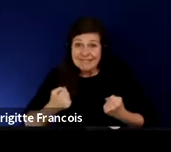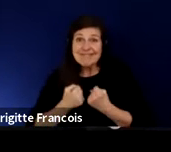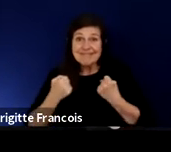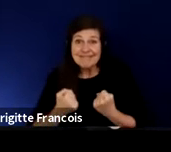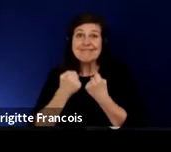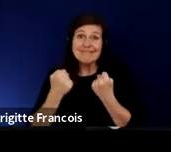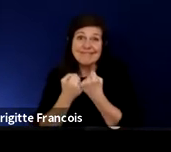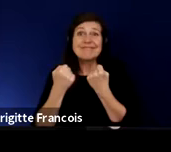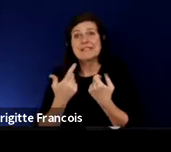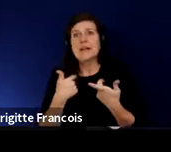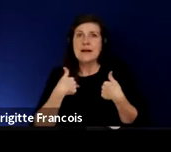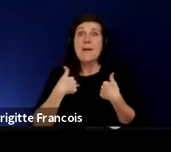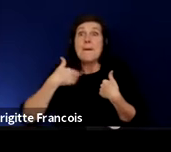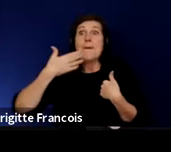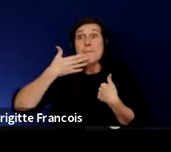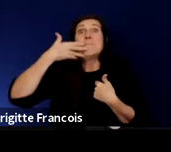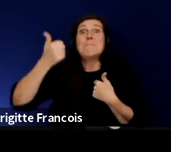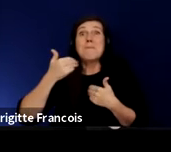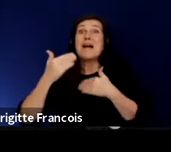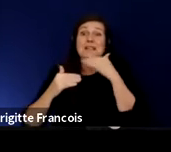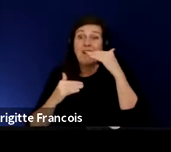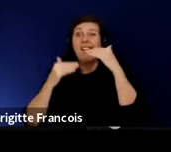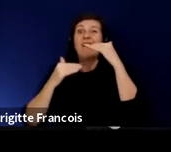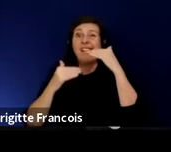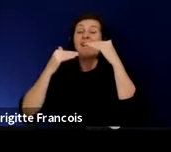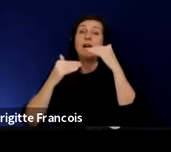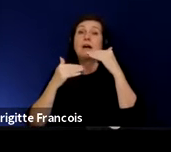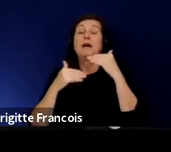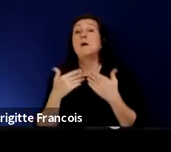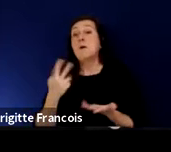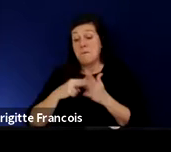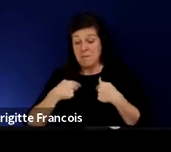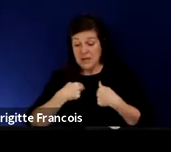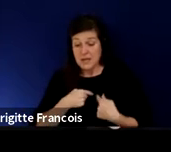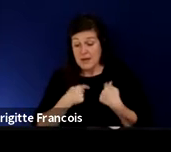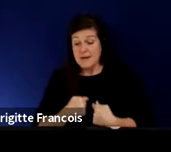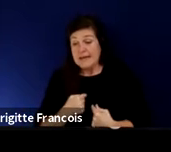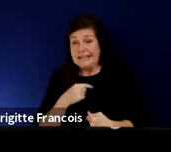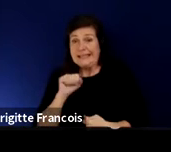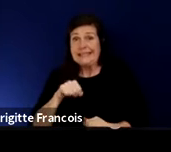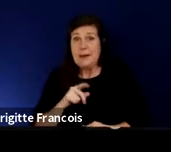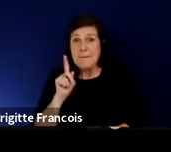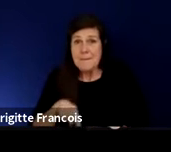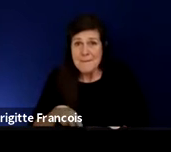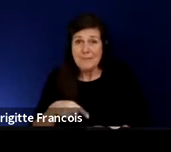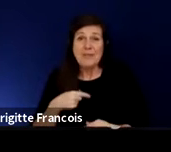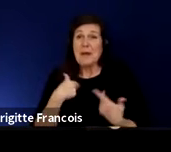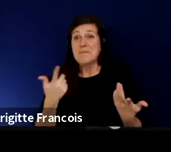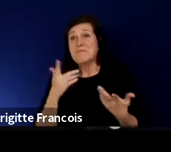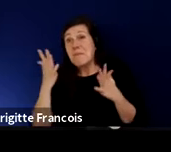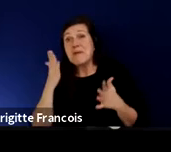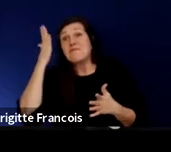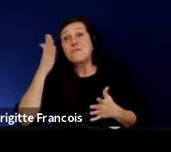of summarized it to we do our best. Could be we should do it, we did it before, we will do it in the future, we don't have the,